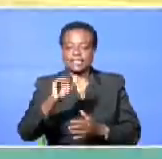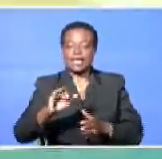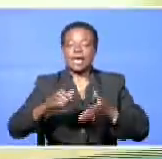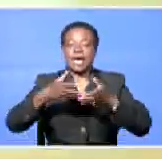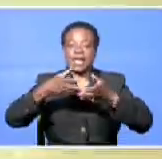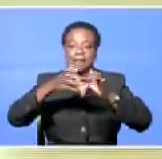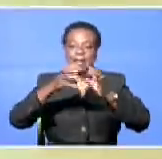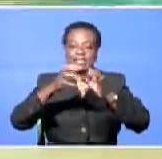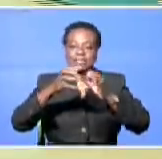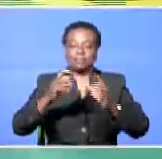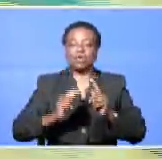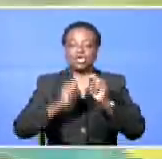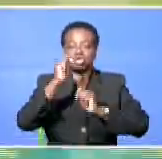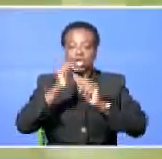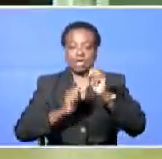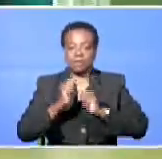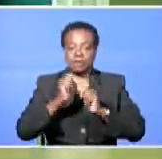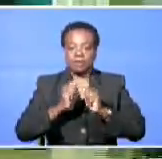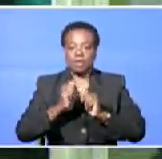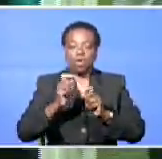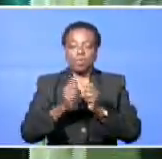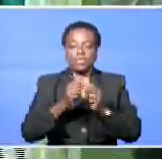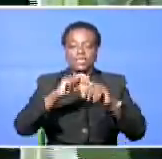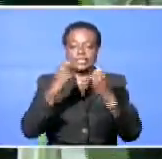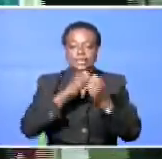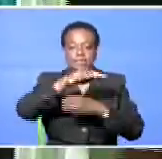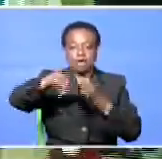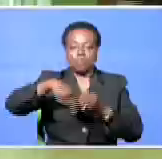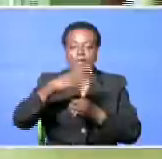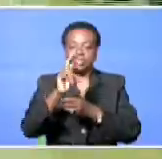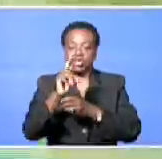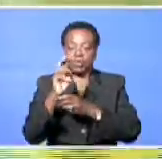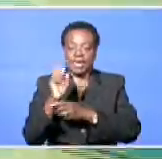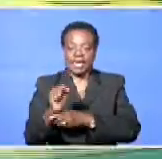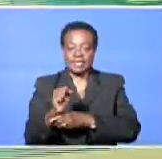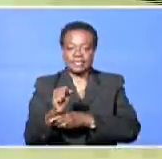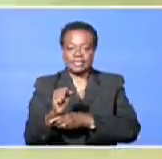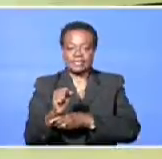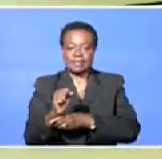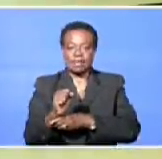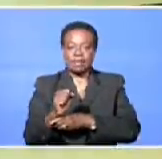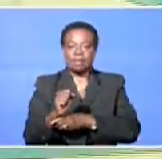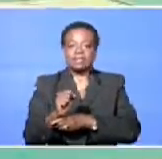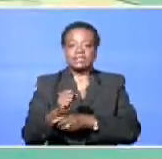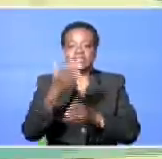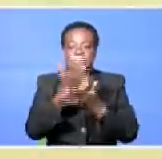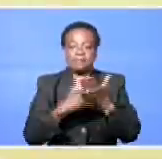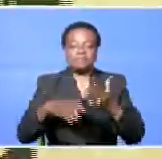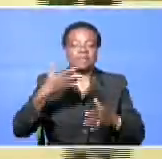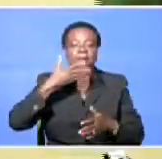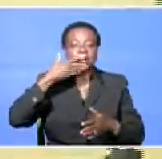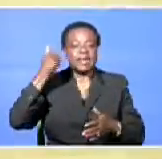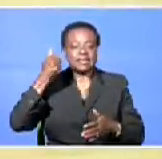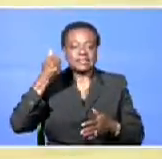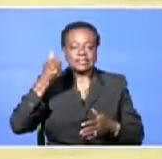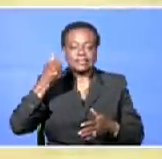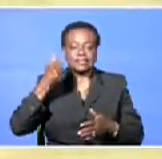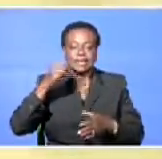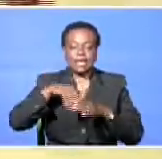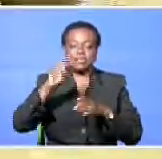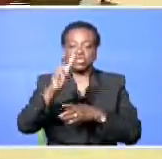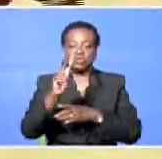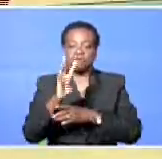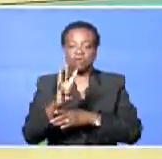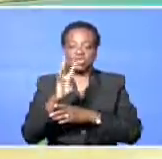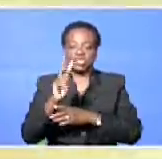with all-star teams from around the United States going head-to-head against some of the best from here in the 242. This year will be the 11th